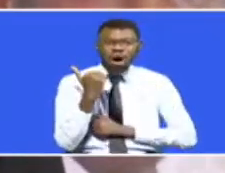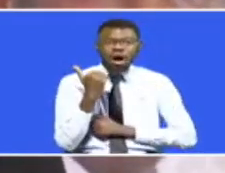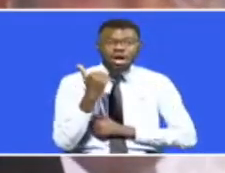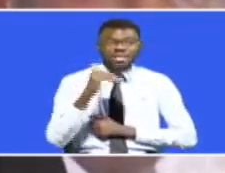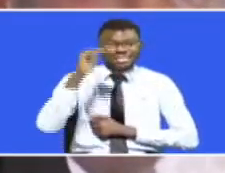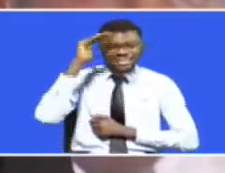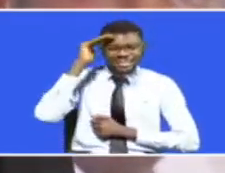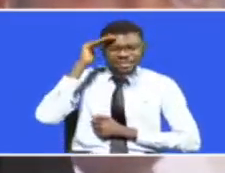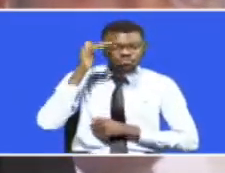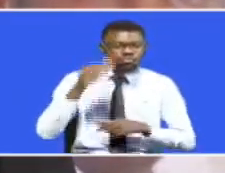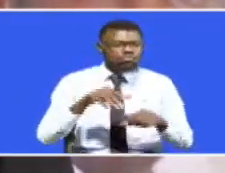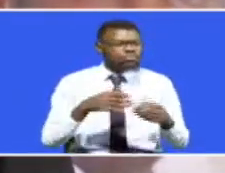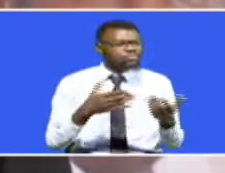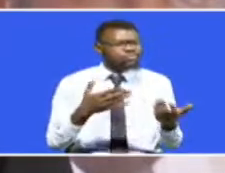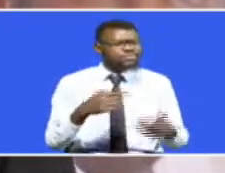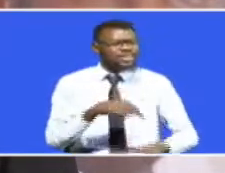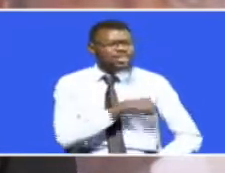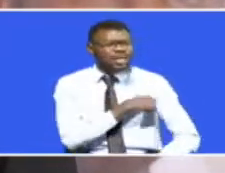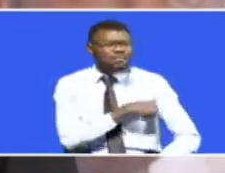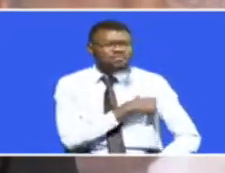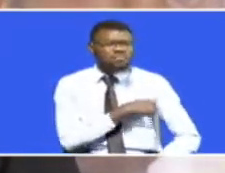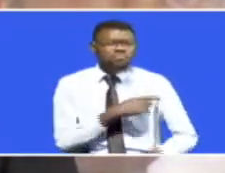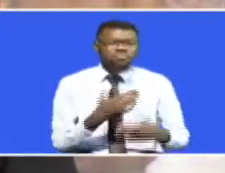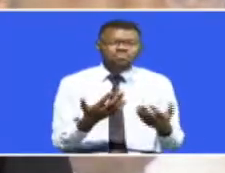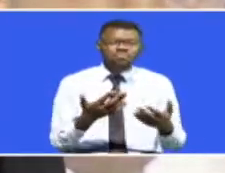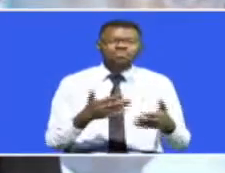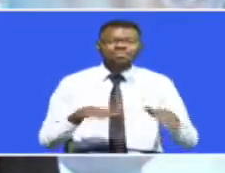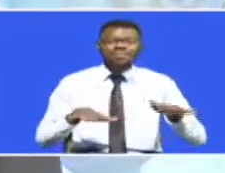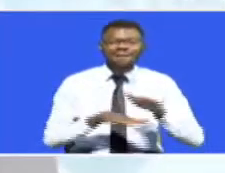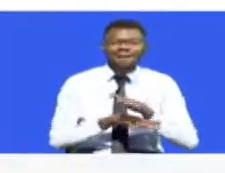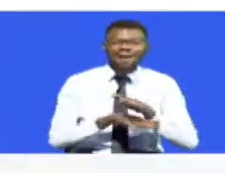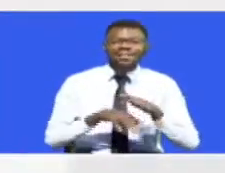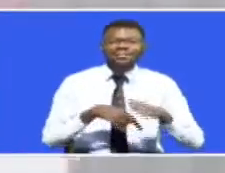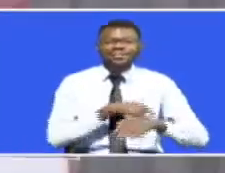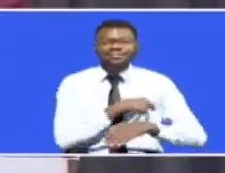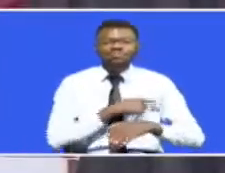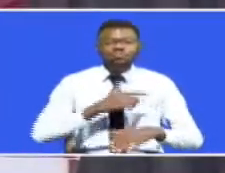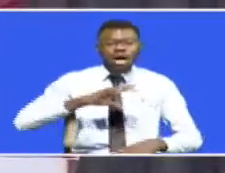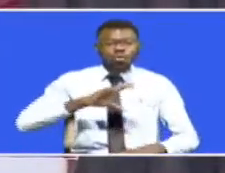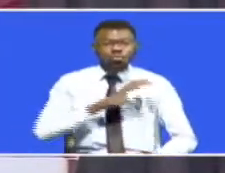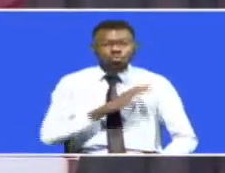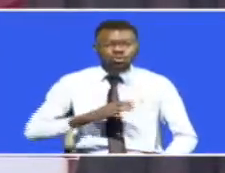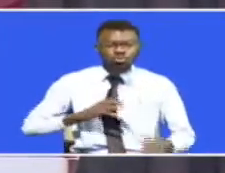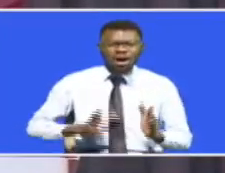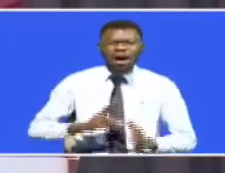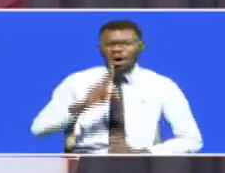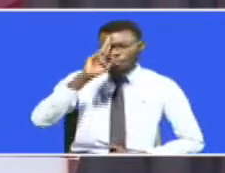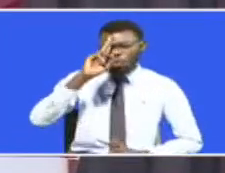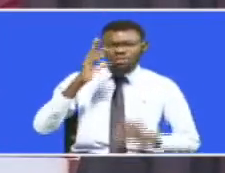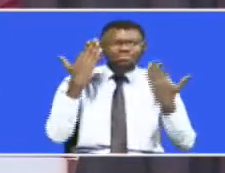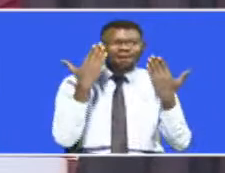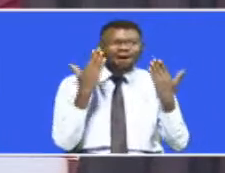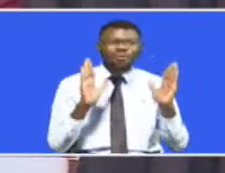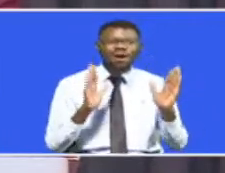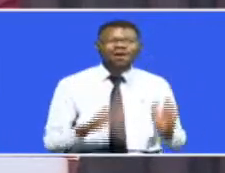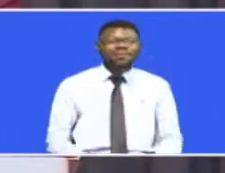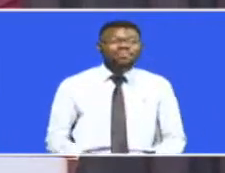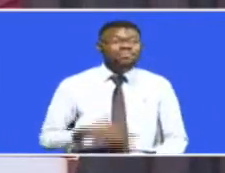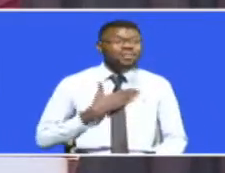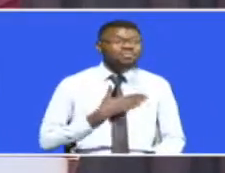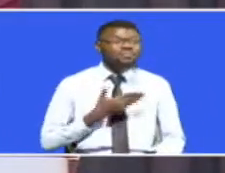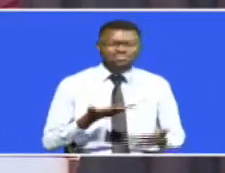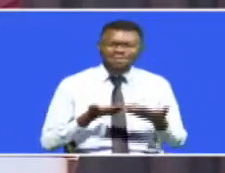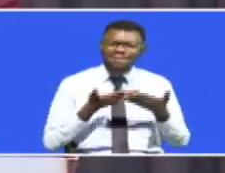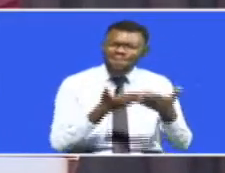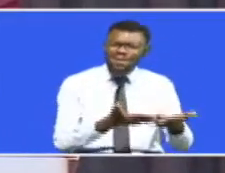when they are chiefs, assistant chiefs, county commissioners and the police. Please assist President William